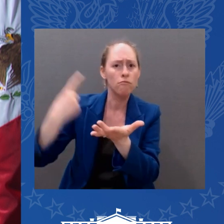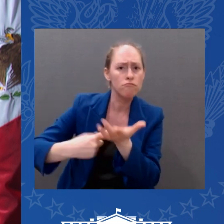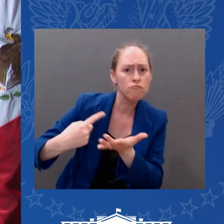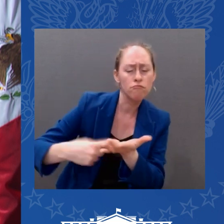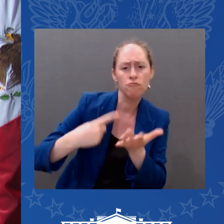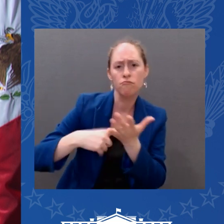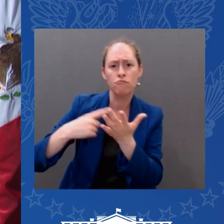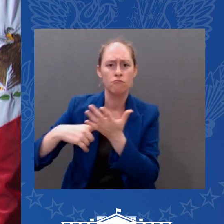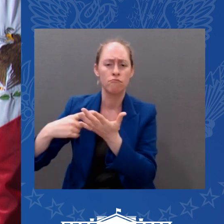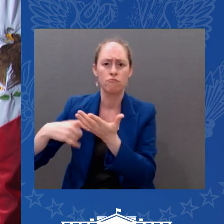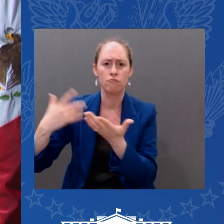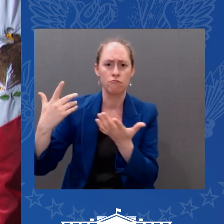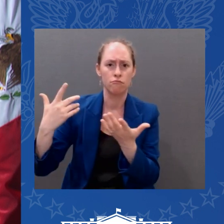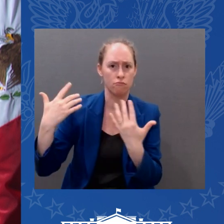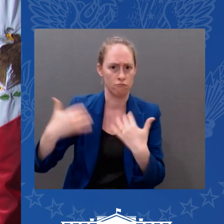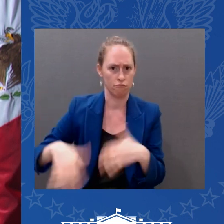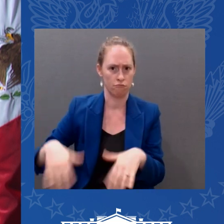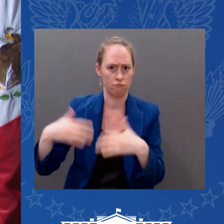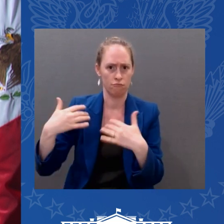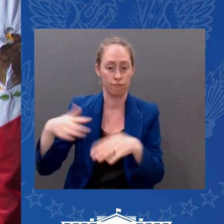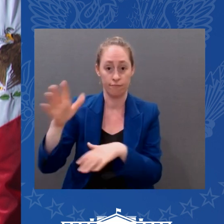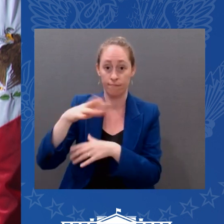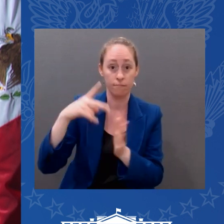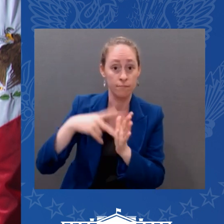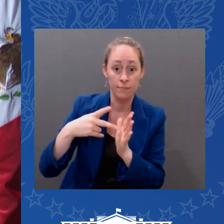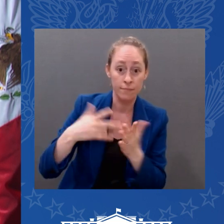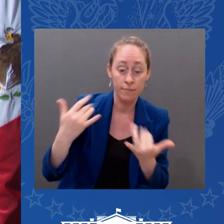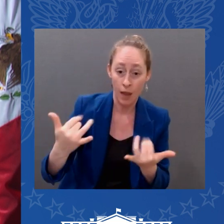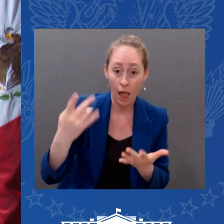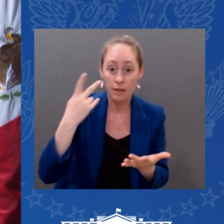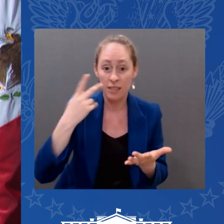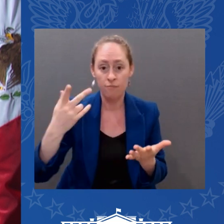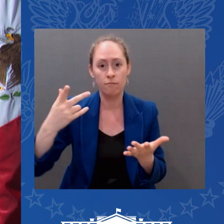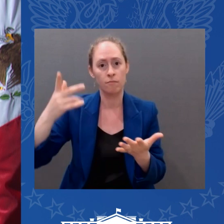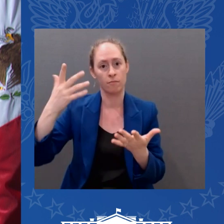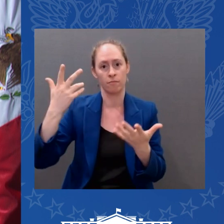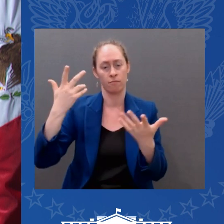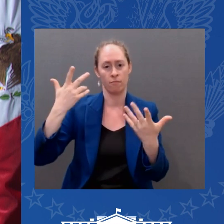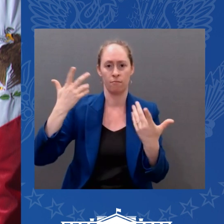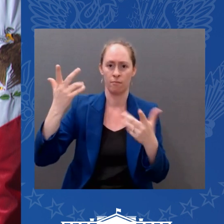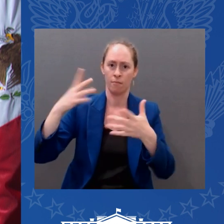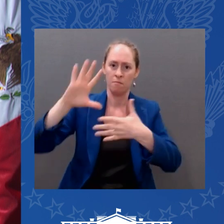Against Corruption and the Inter-American Convention Against Terrorism, among others.